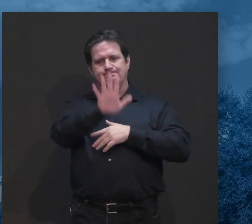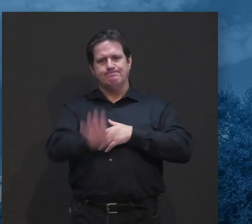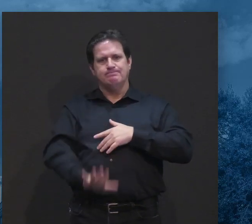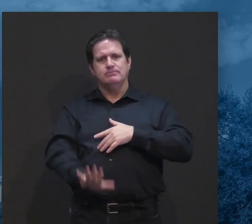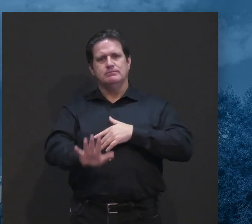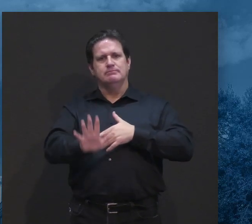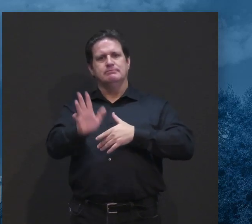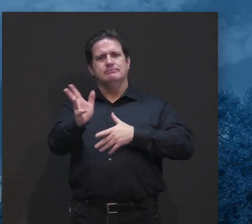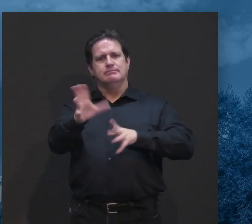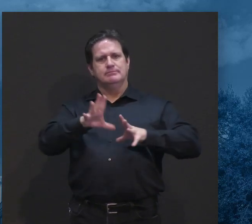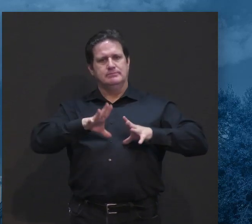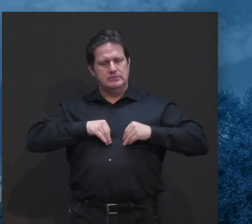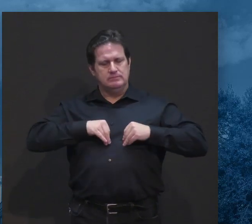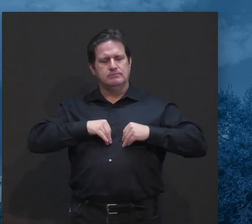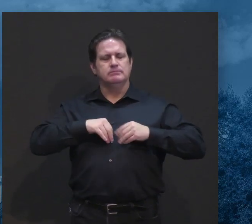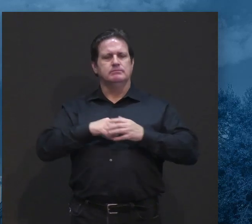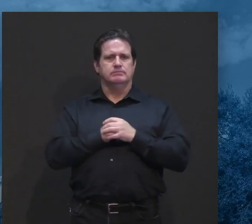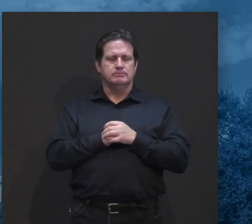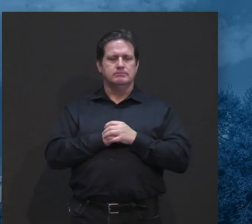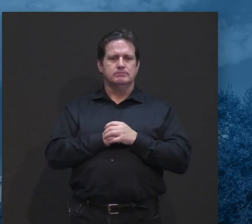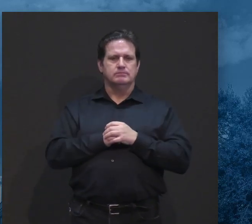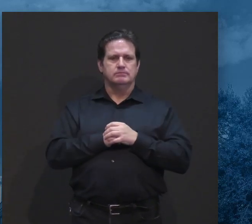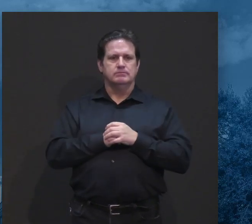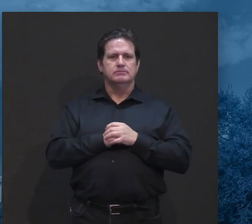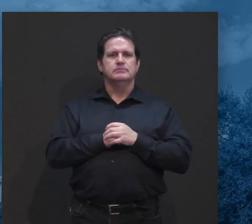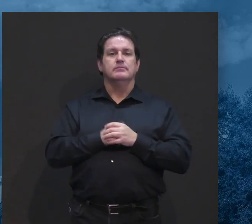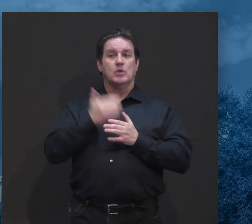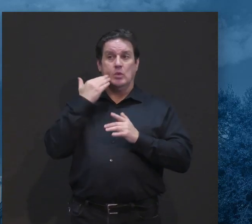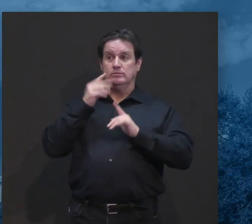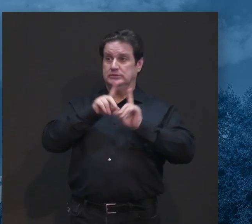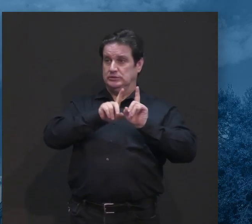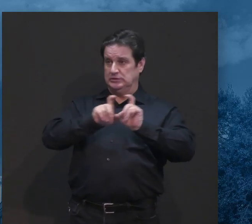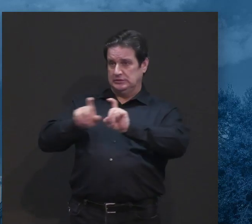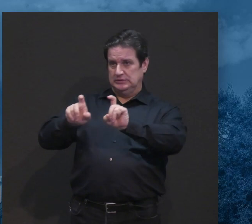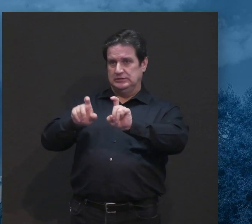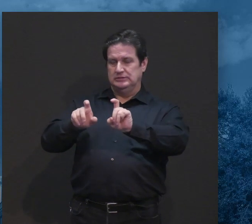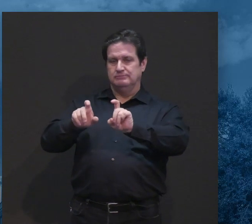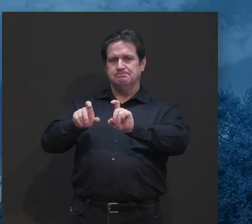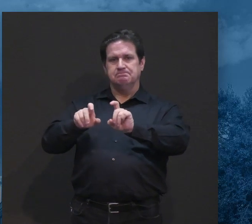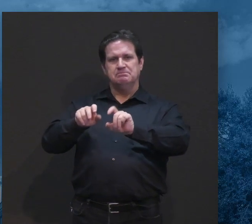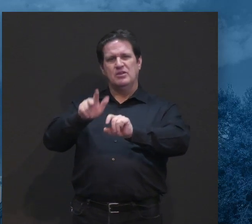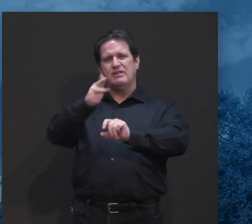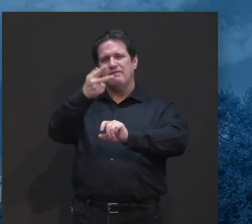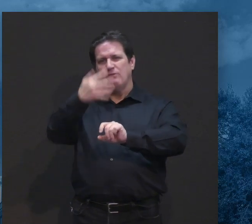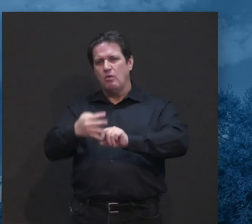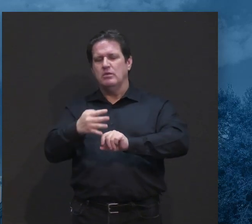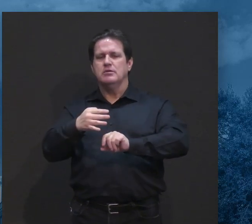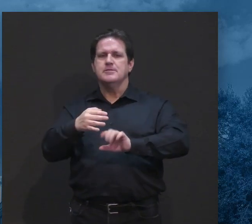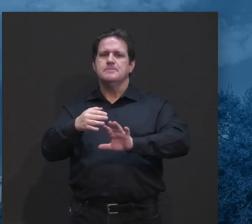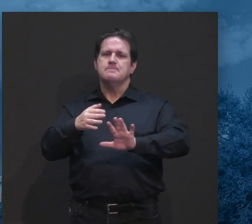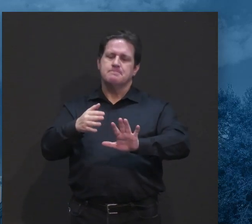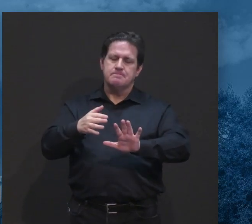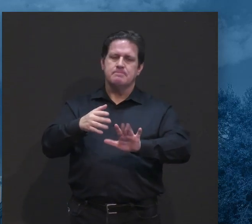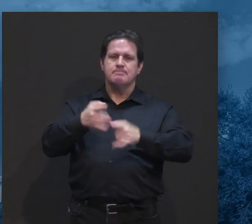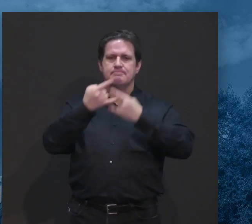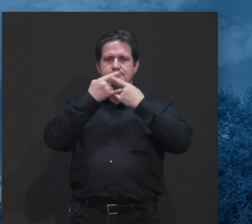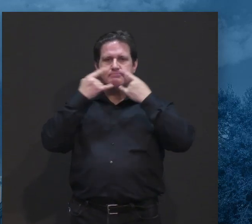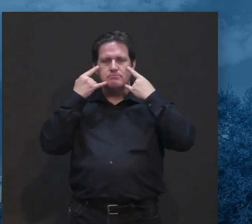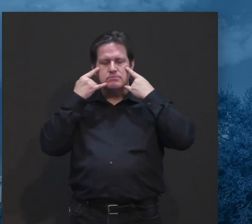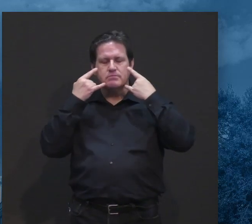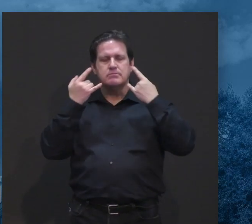their part. We know in survey data that nearly 3/4 of Delawareans wear